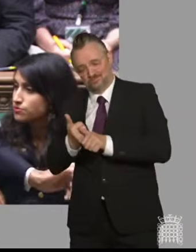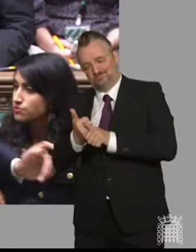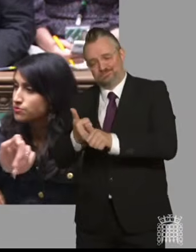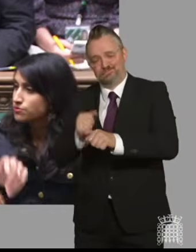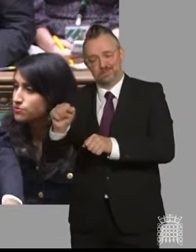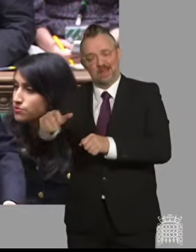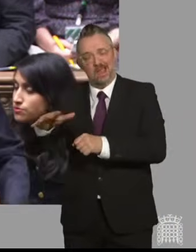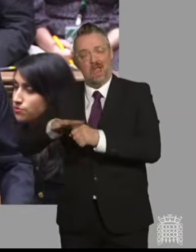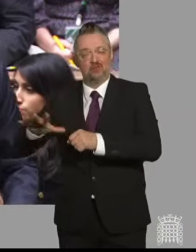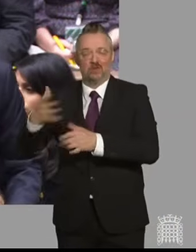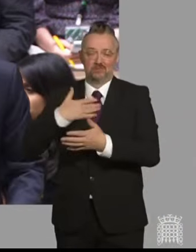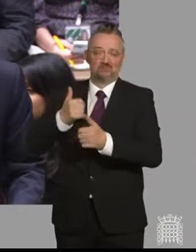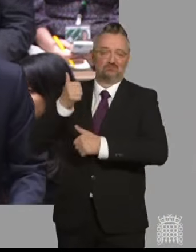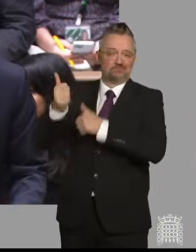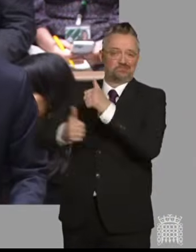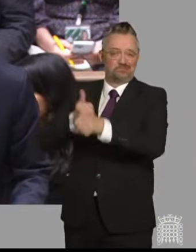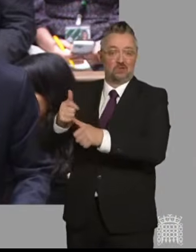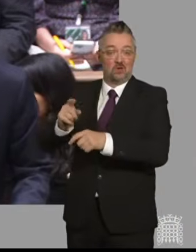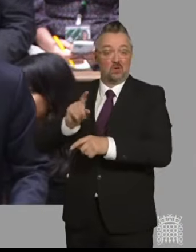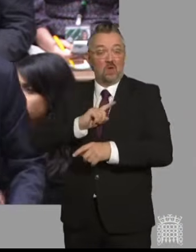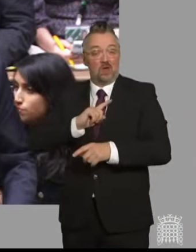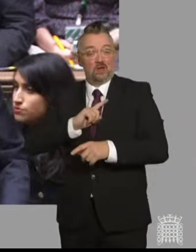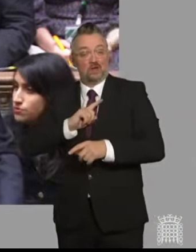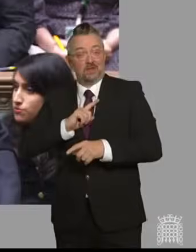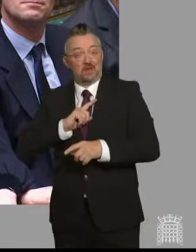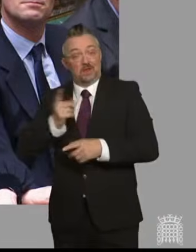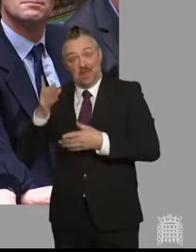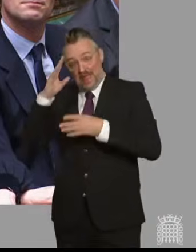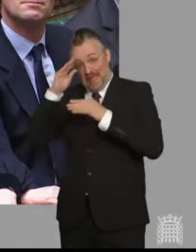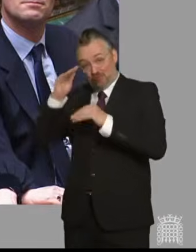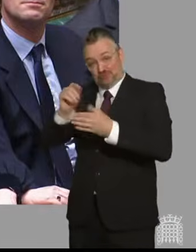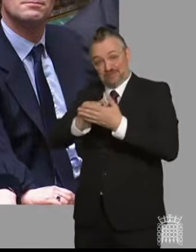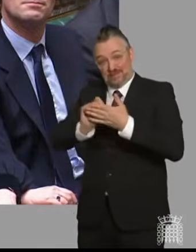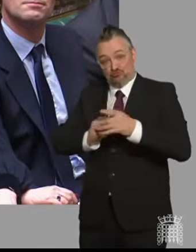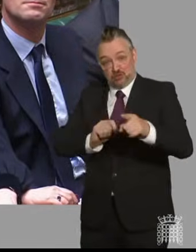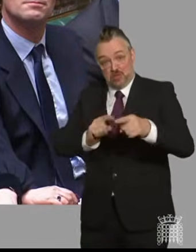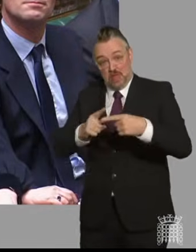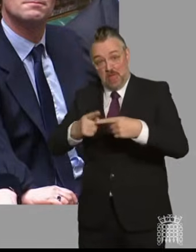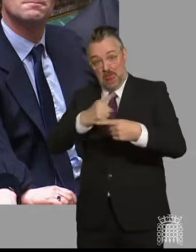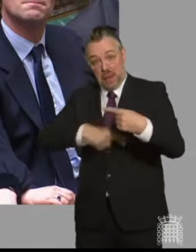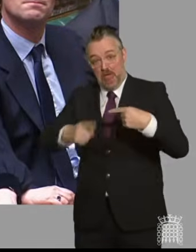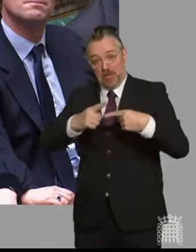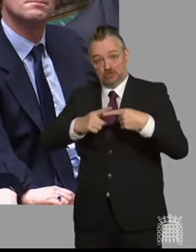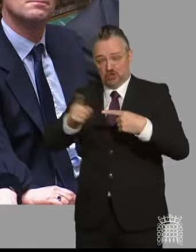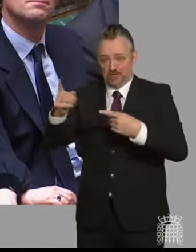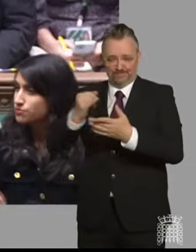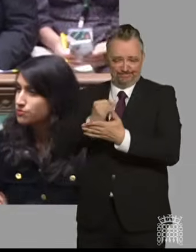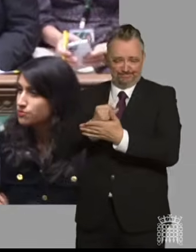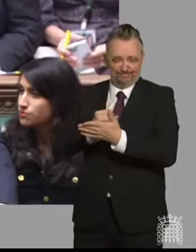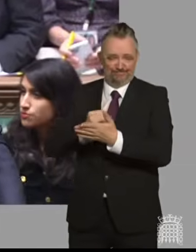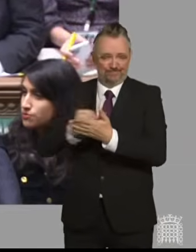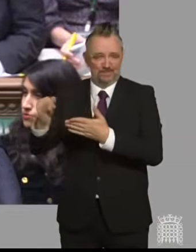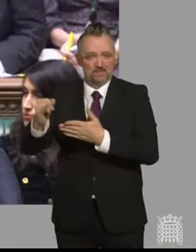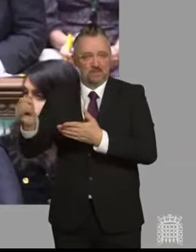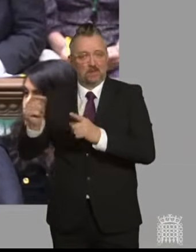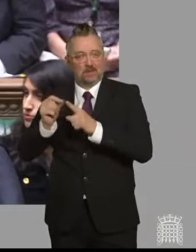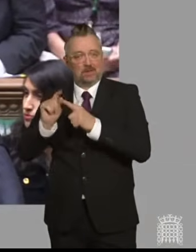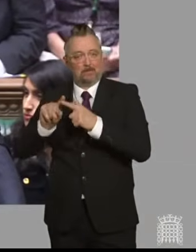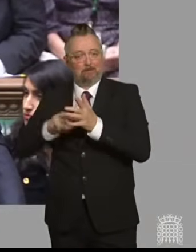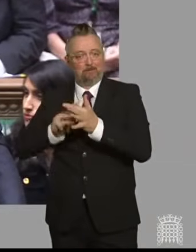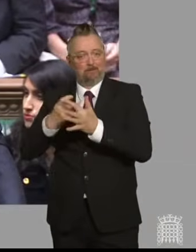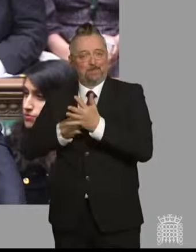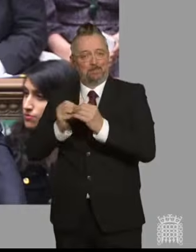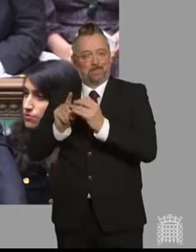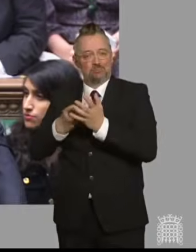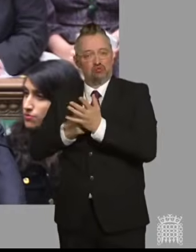Education Secretary rightly rejected Peterborough City Council's application to remove the playing field land at Ken Stimpson